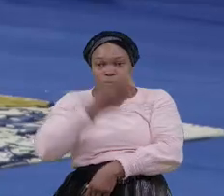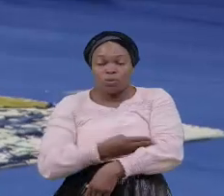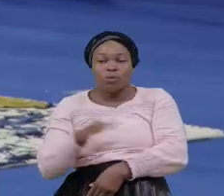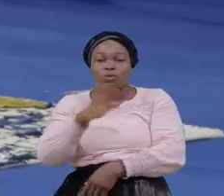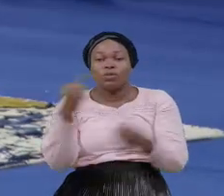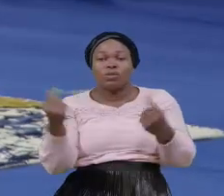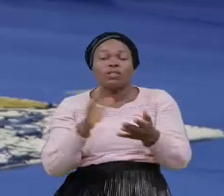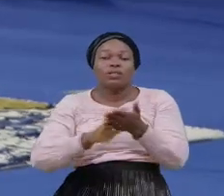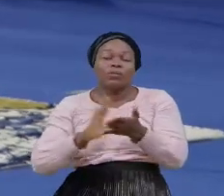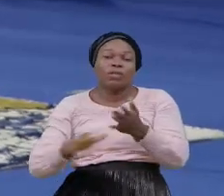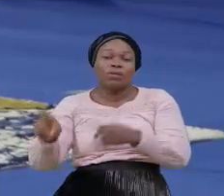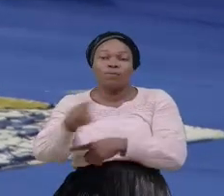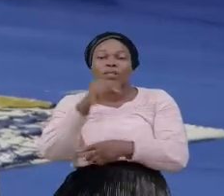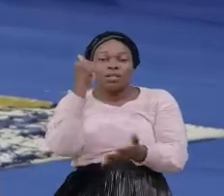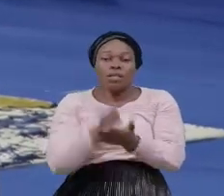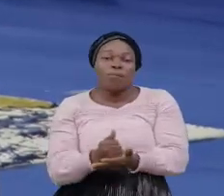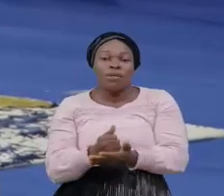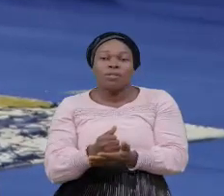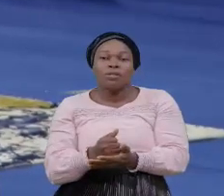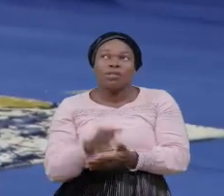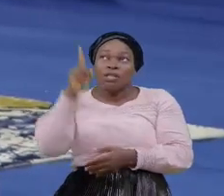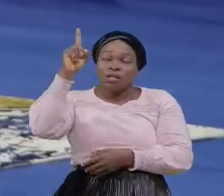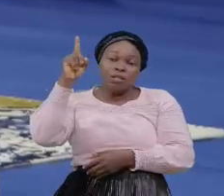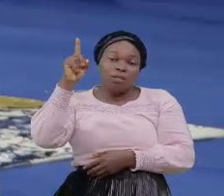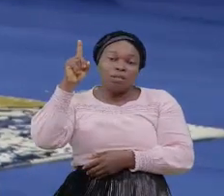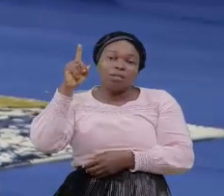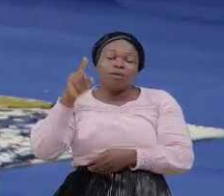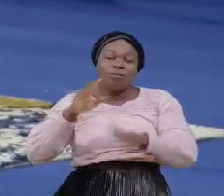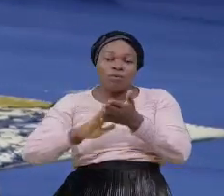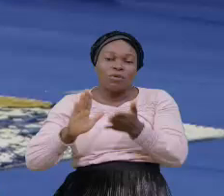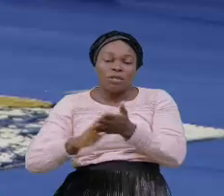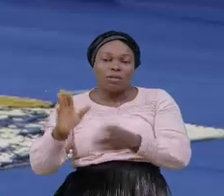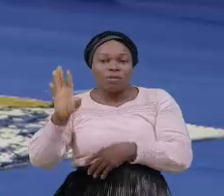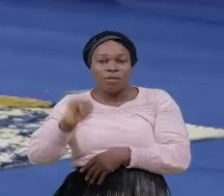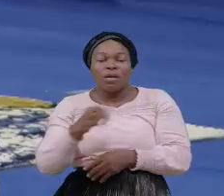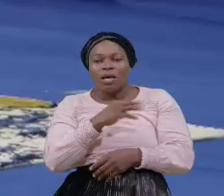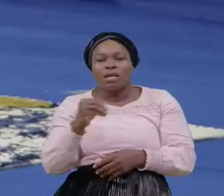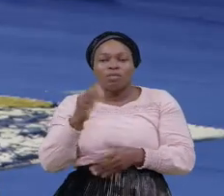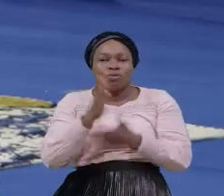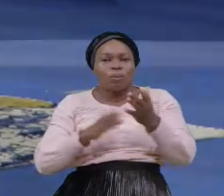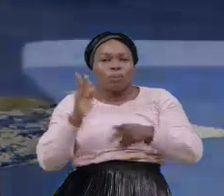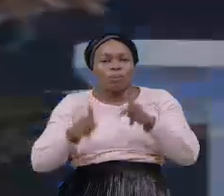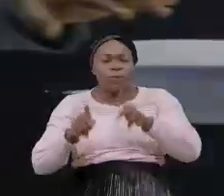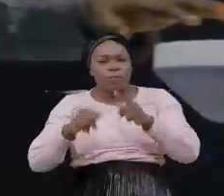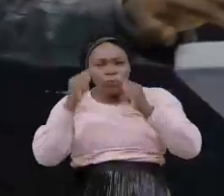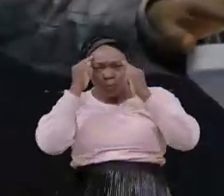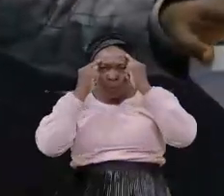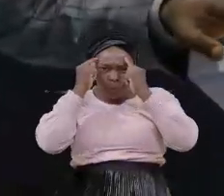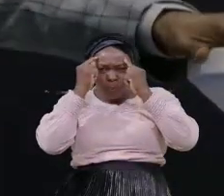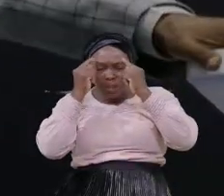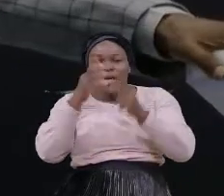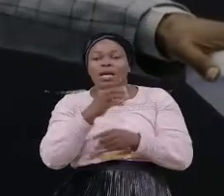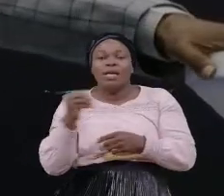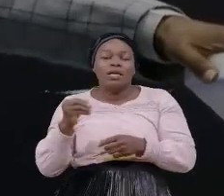thee. He was forgiven. And then some people were wondering, you know, he was not talking to